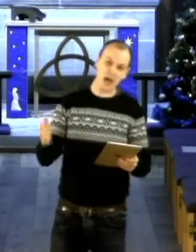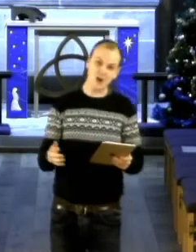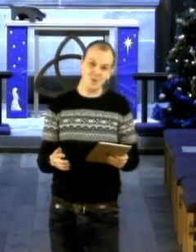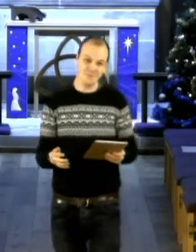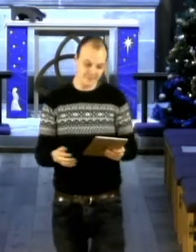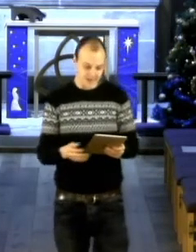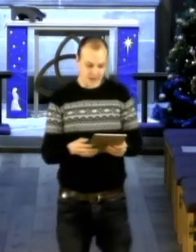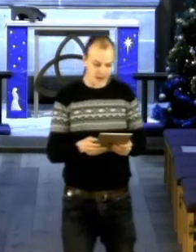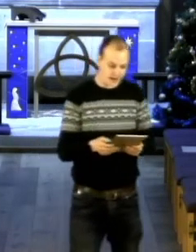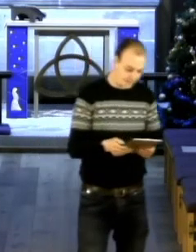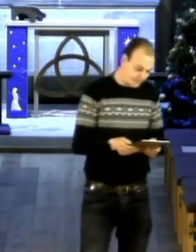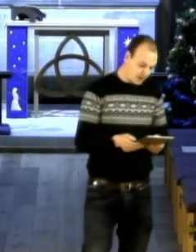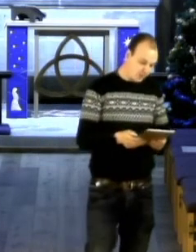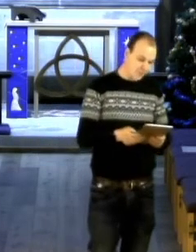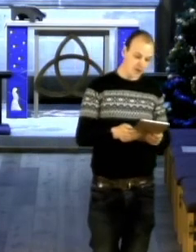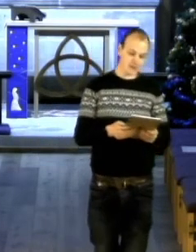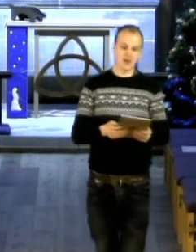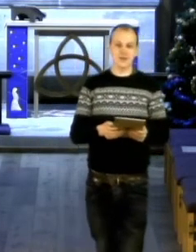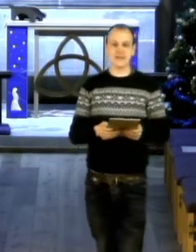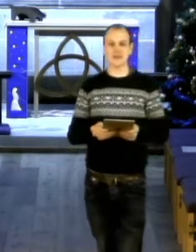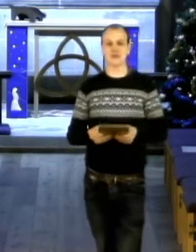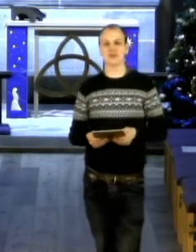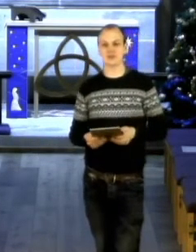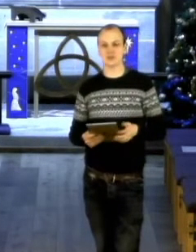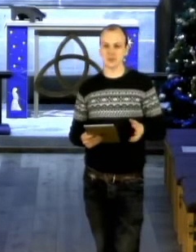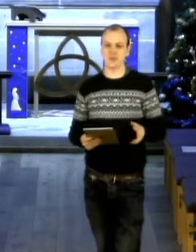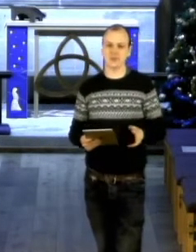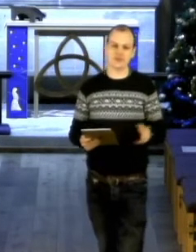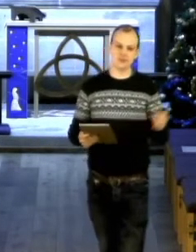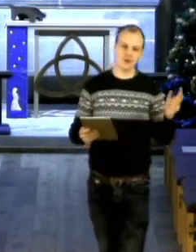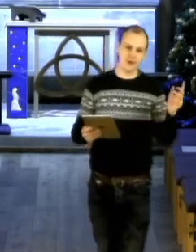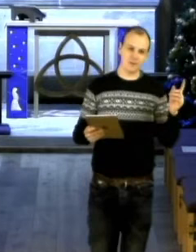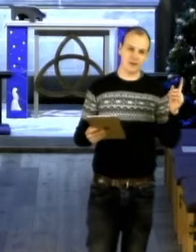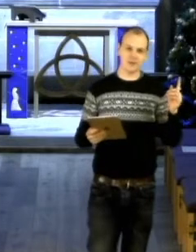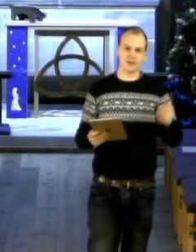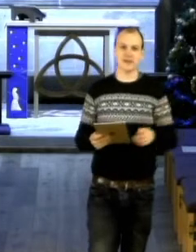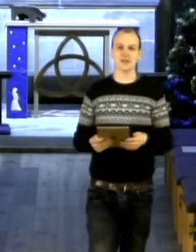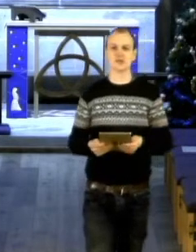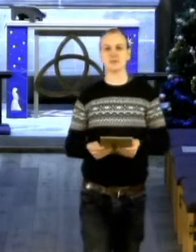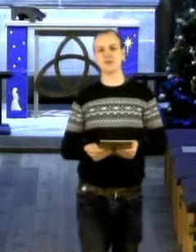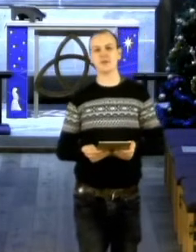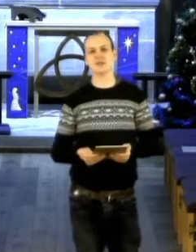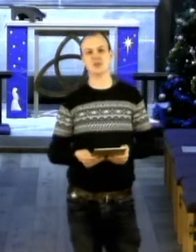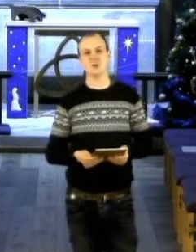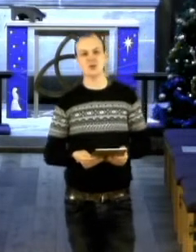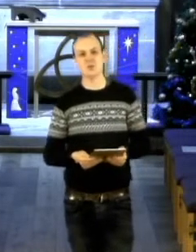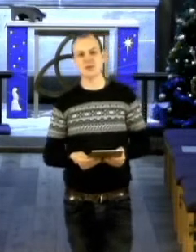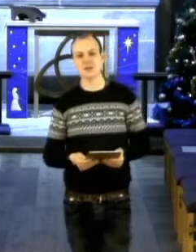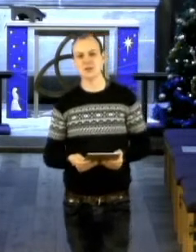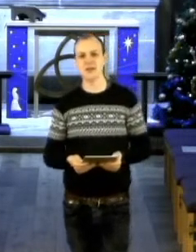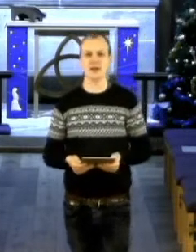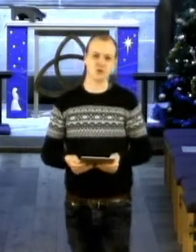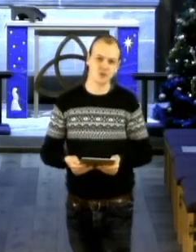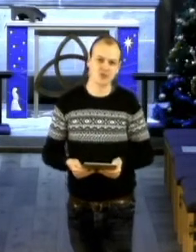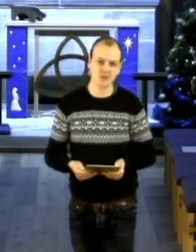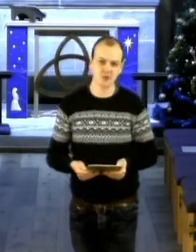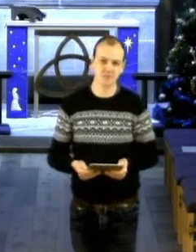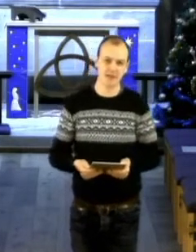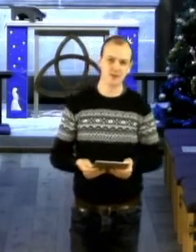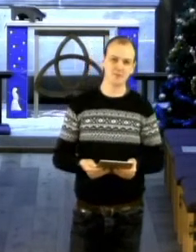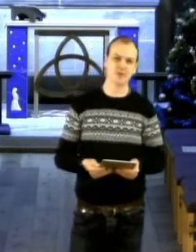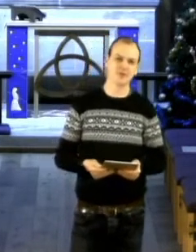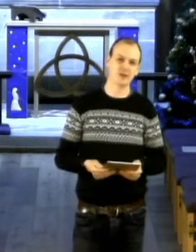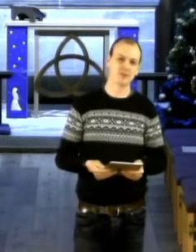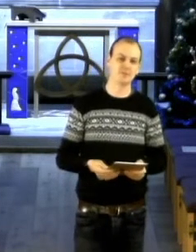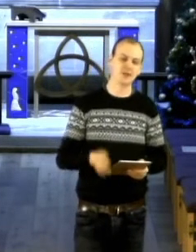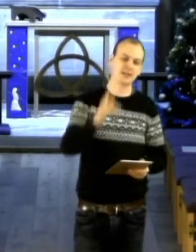all at home, but that doesn't stop us from doing some of the things that we normally do in our Christingle and